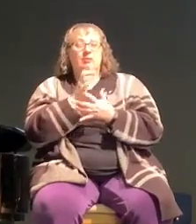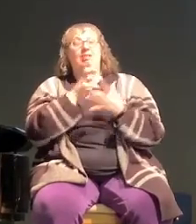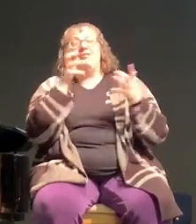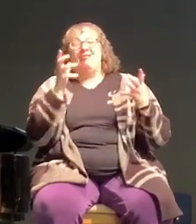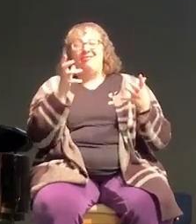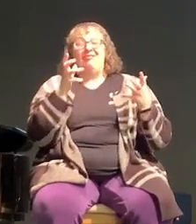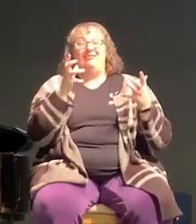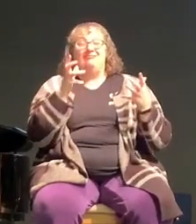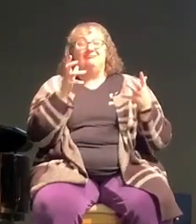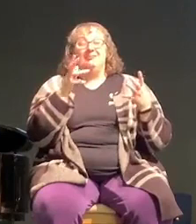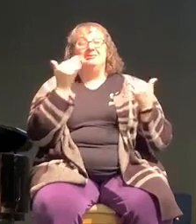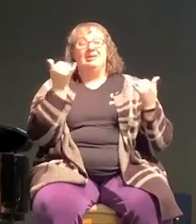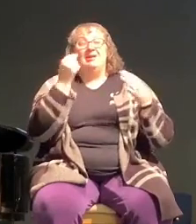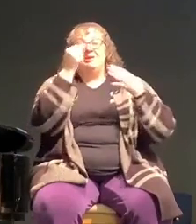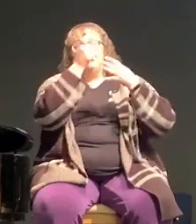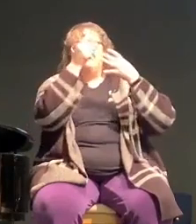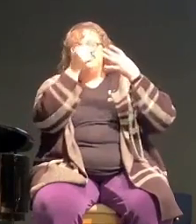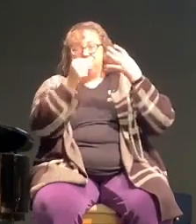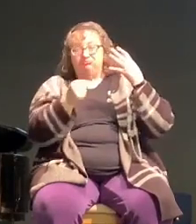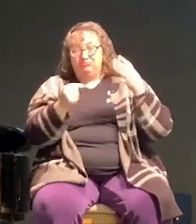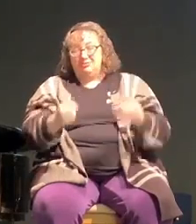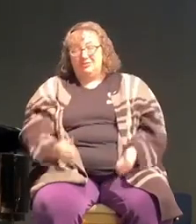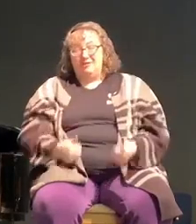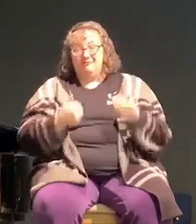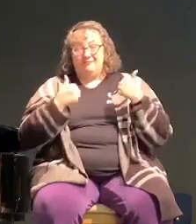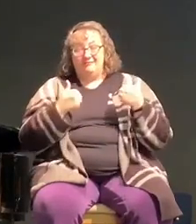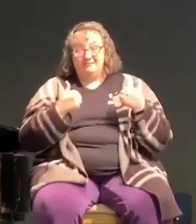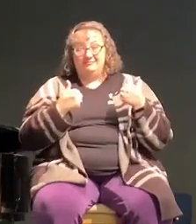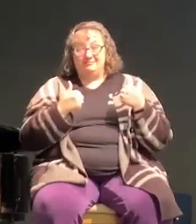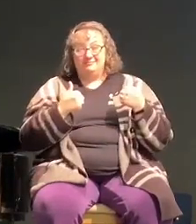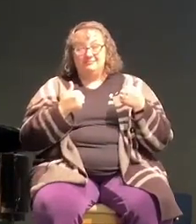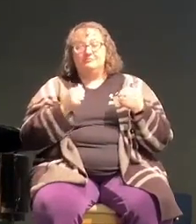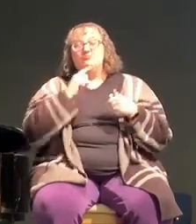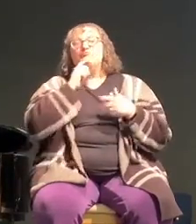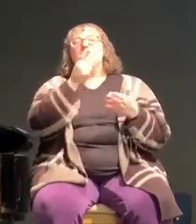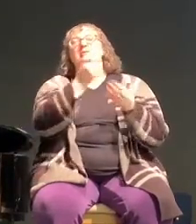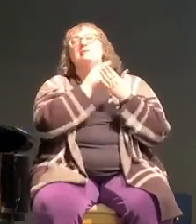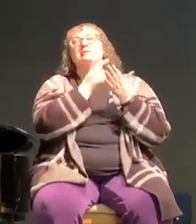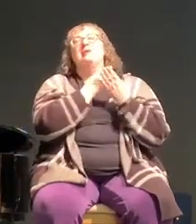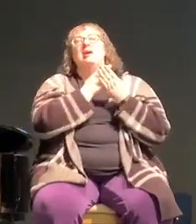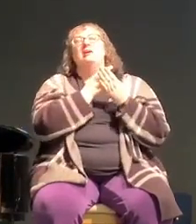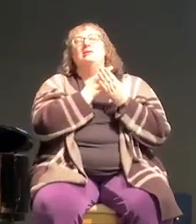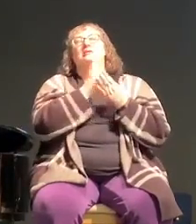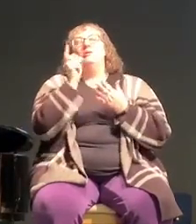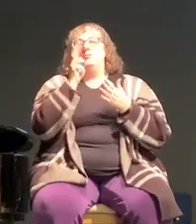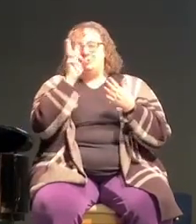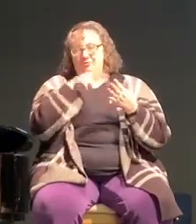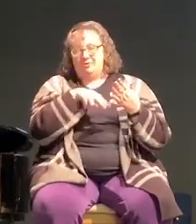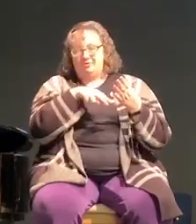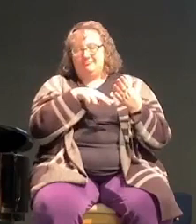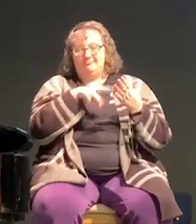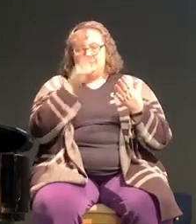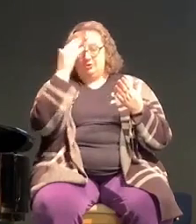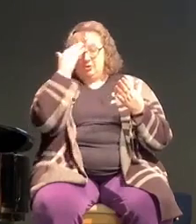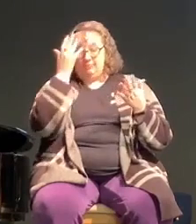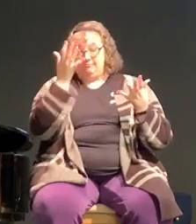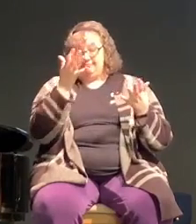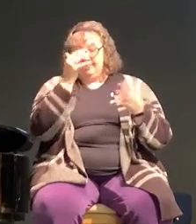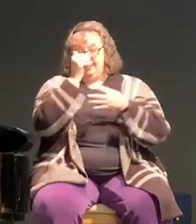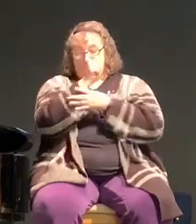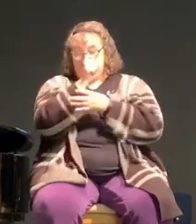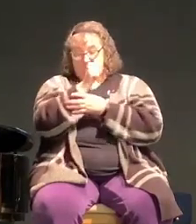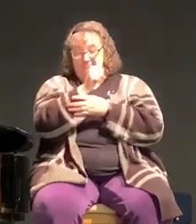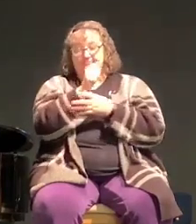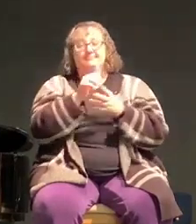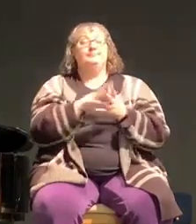we're going to just hit some key points of his life so we can really talk about where we're at in this reading. So what you need to know about